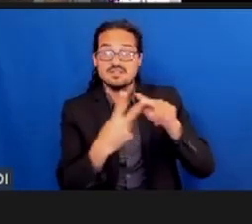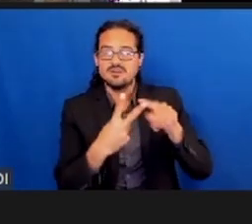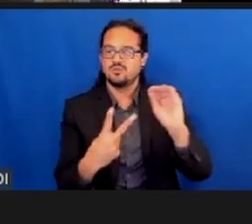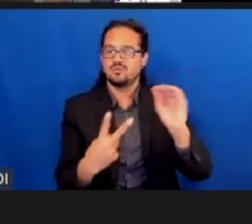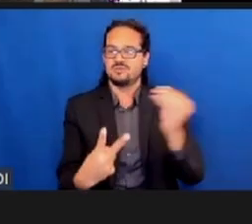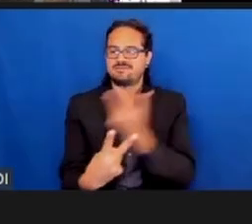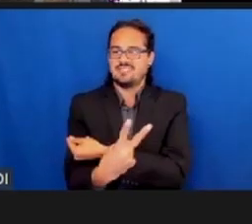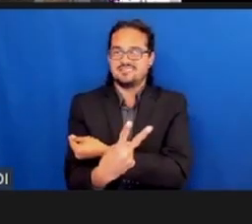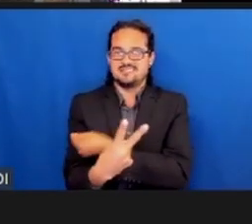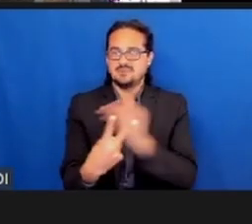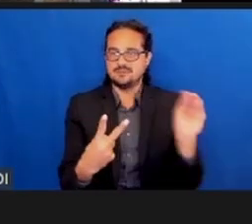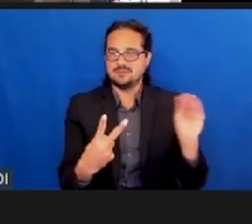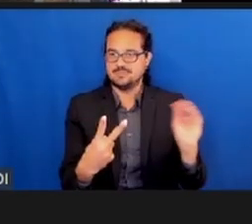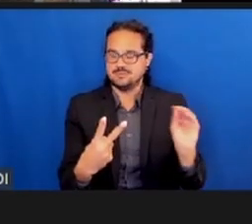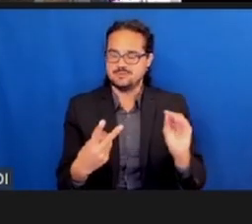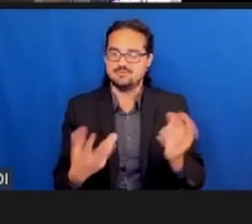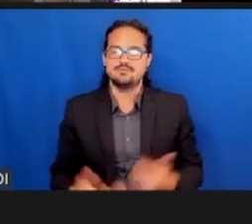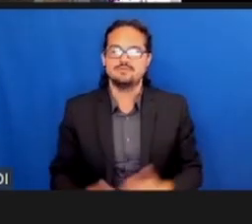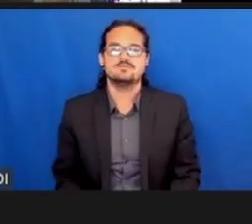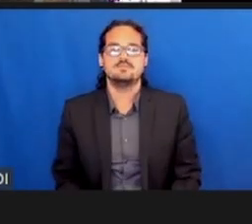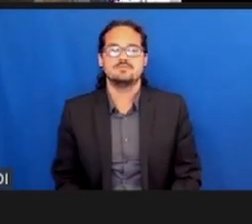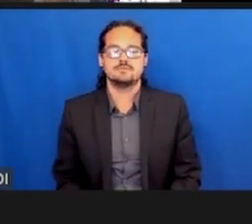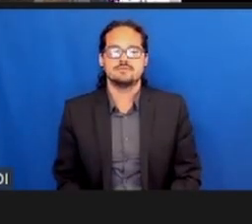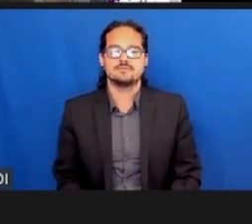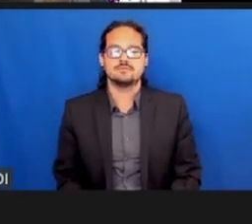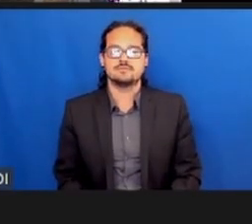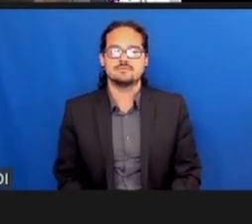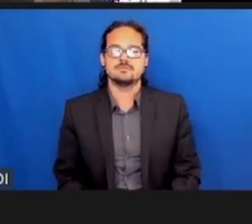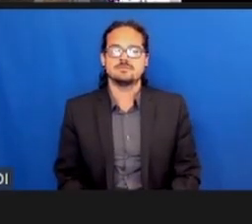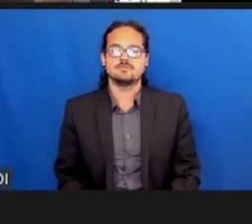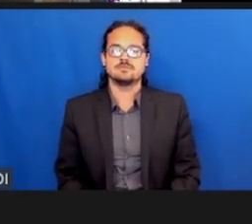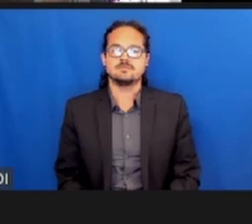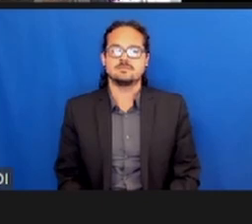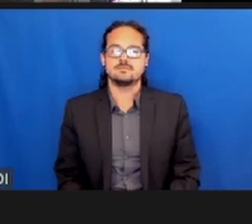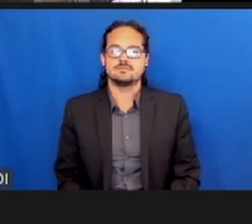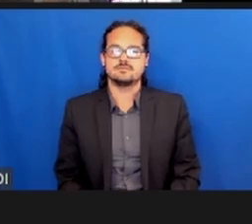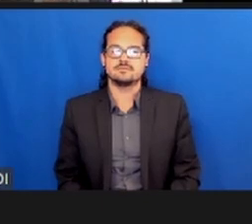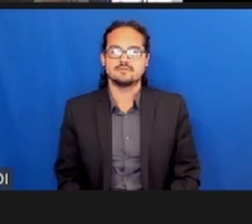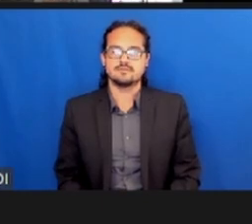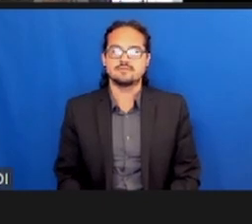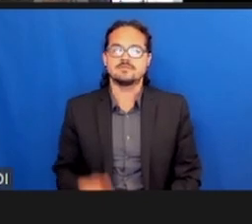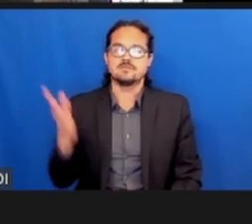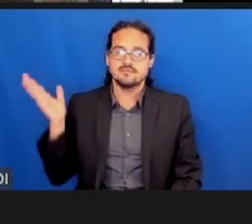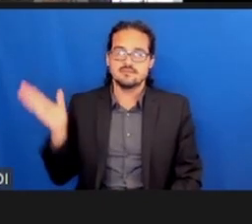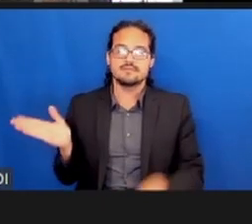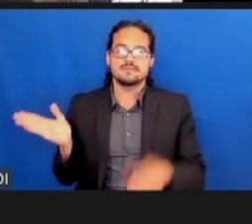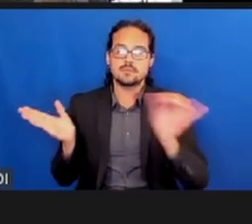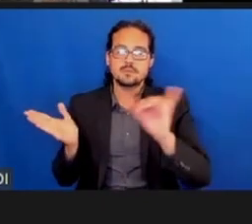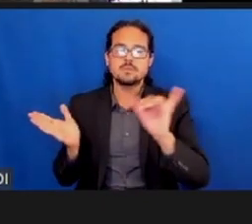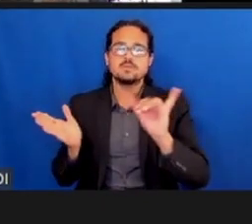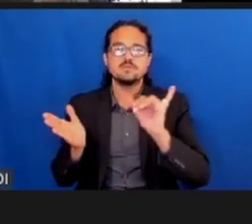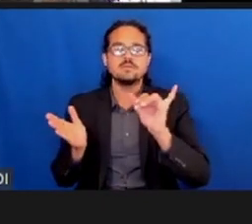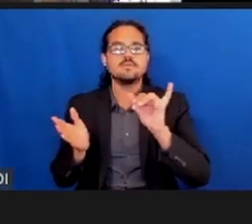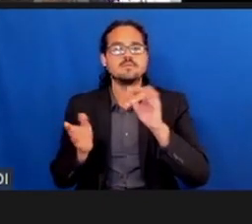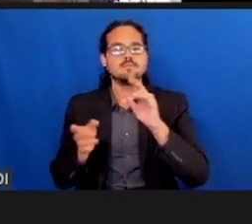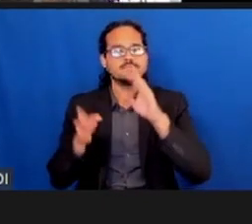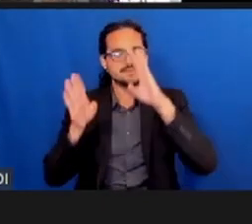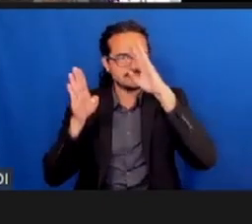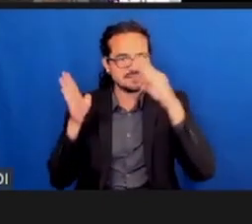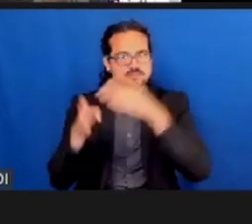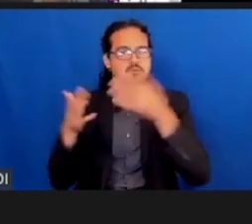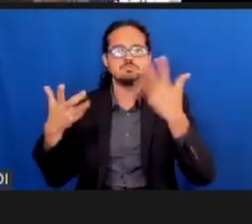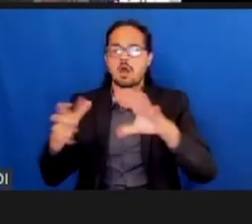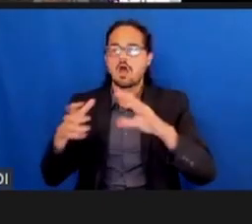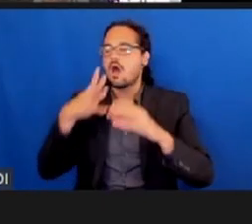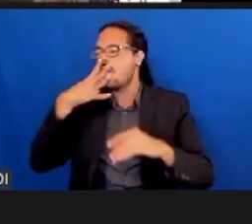And this is how, we've also tried to make sure that no community is left behind as we move forward with vaccinations, and we've been tracking this. And